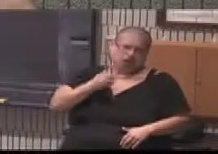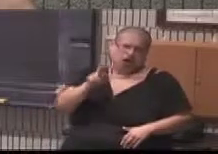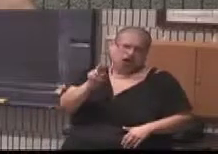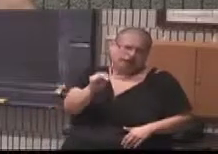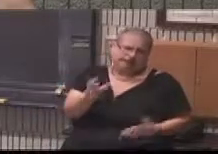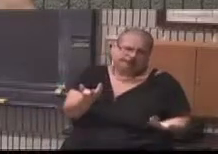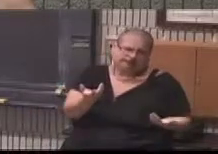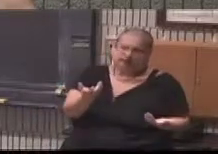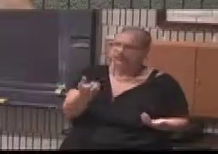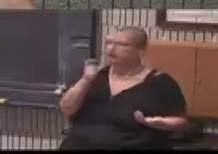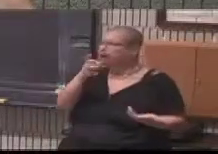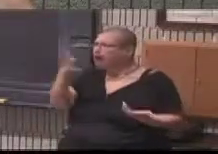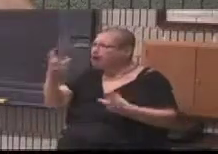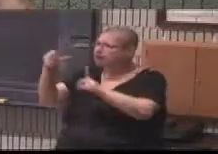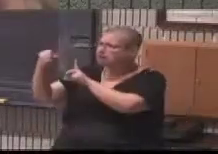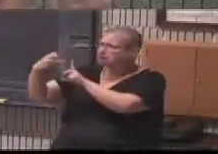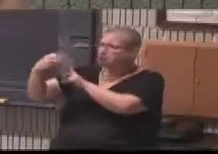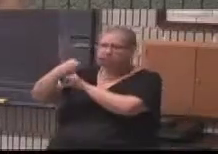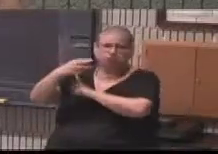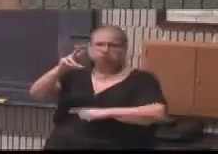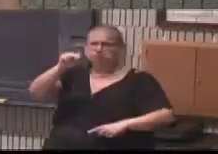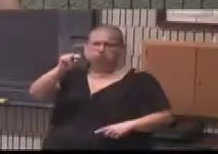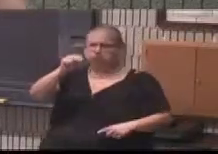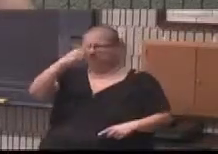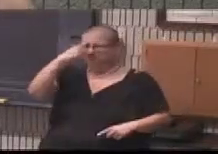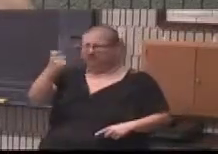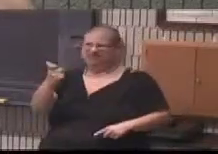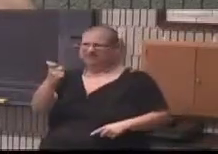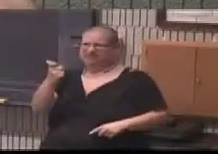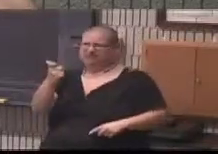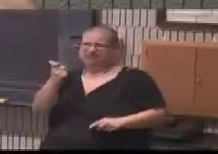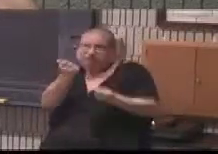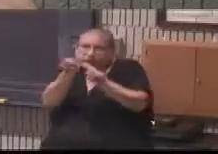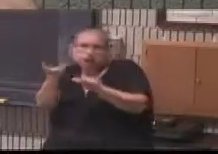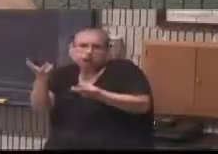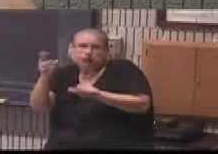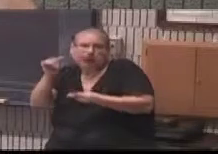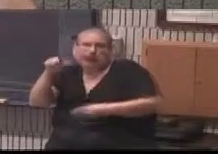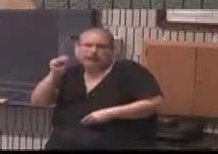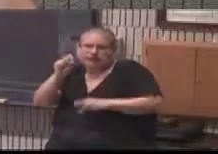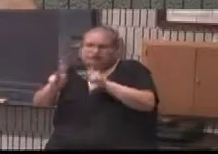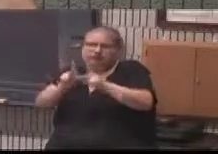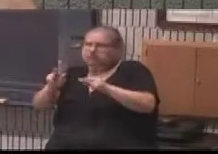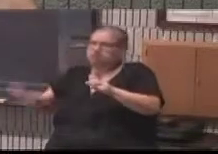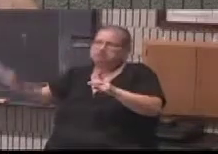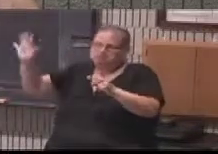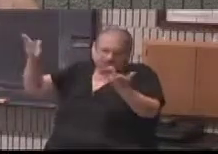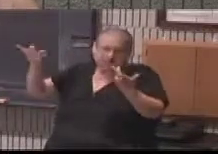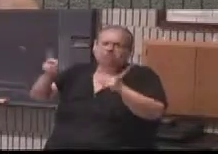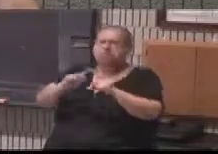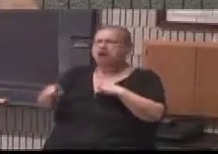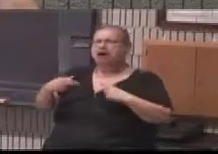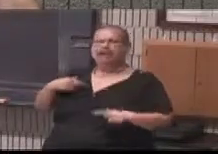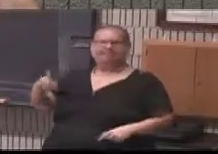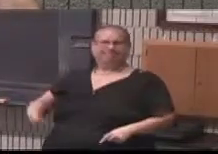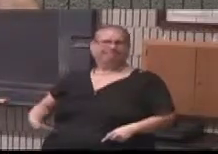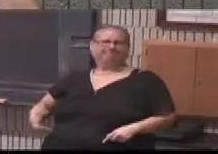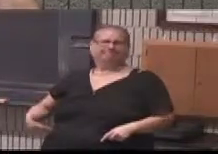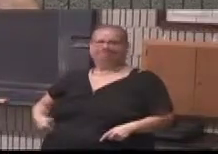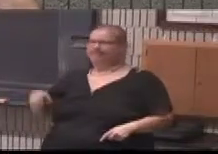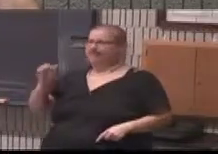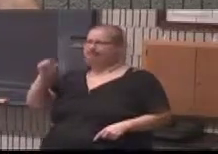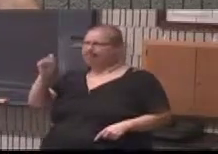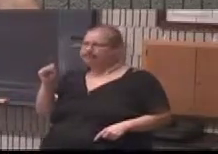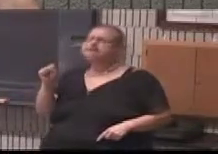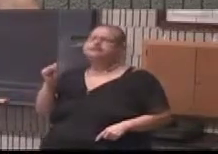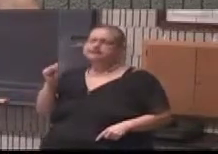of exposure to it because of the fact that there really aren't too many of us that have this disease. But started to look